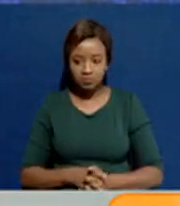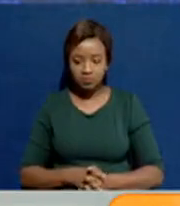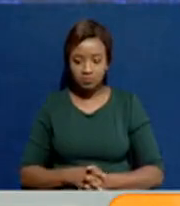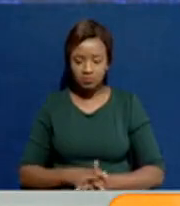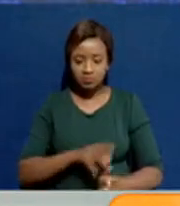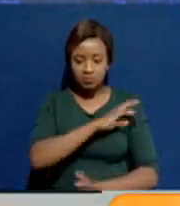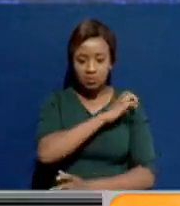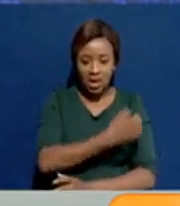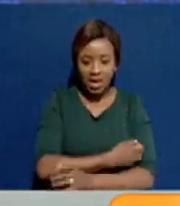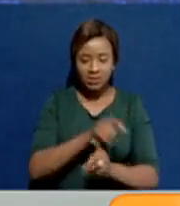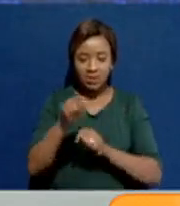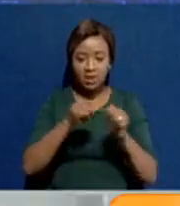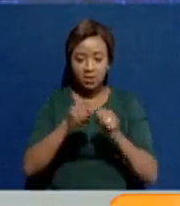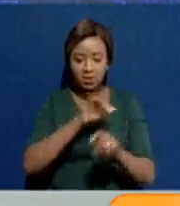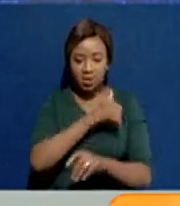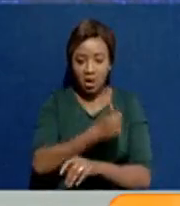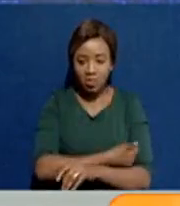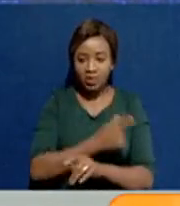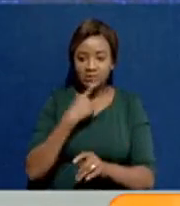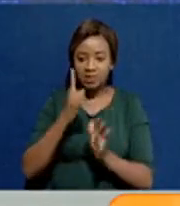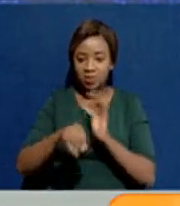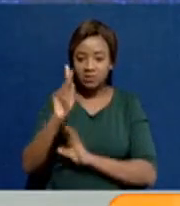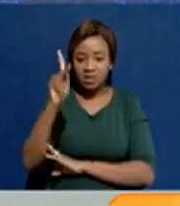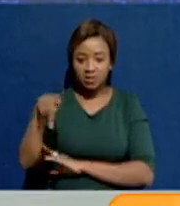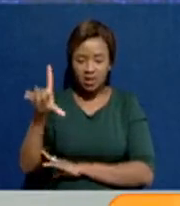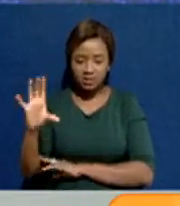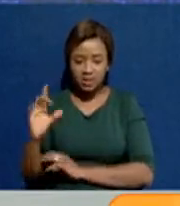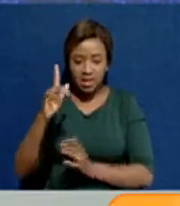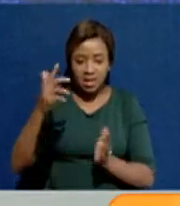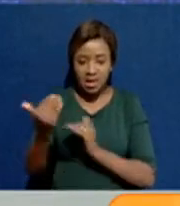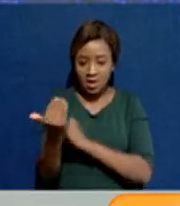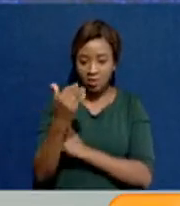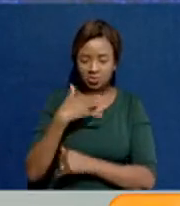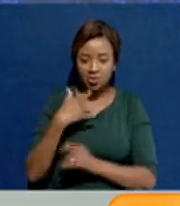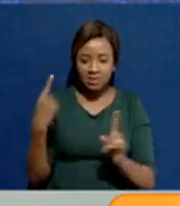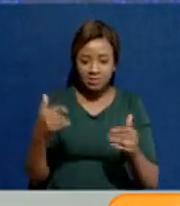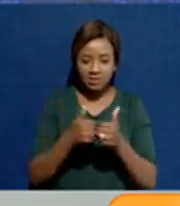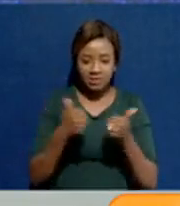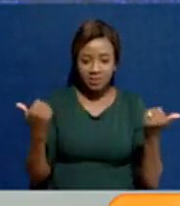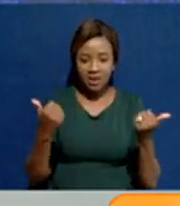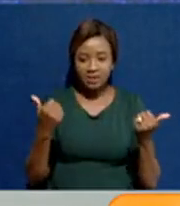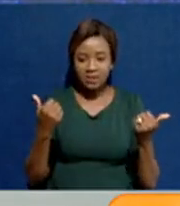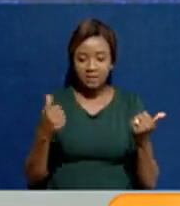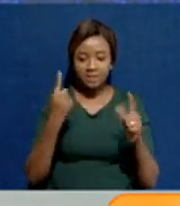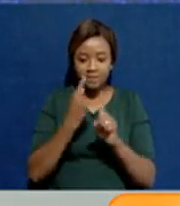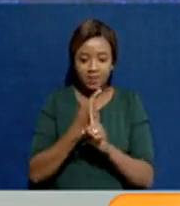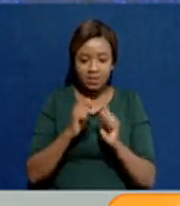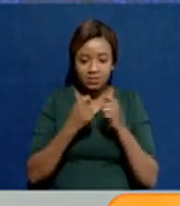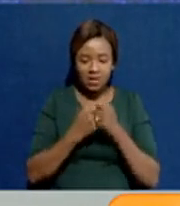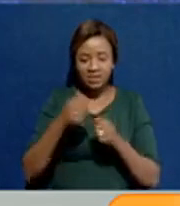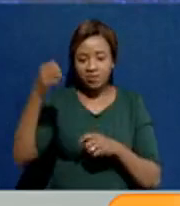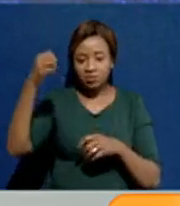The Energy Regulatory Authority has approved Kenya Power's request for a separate tariff for electric vehicles, which will see their